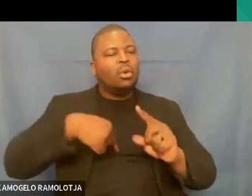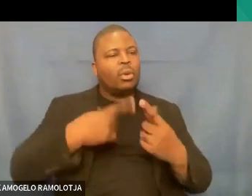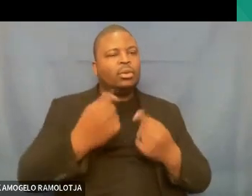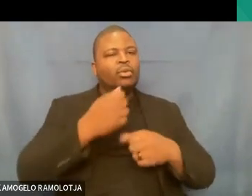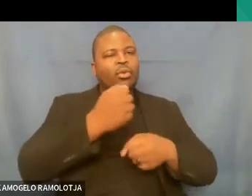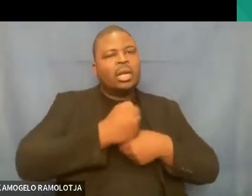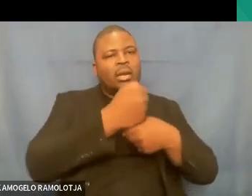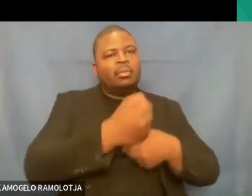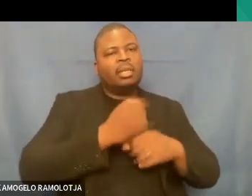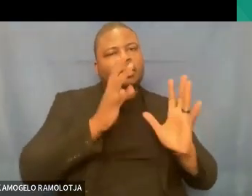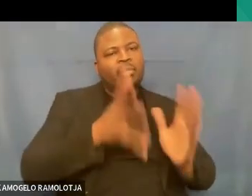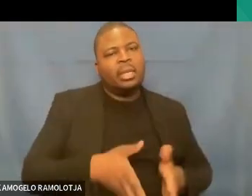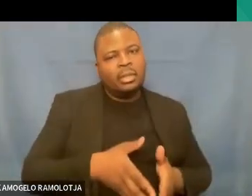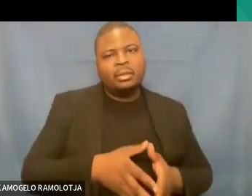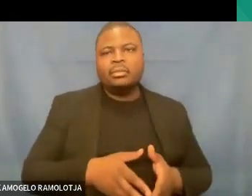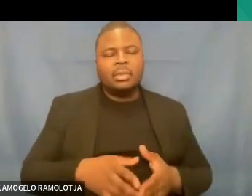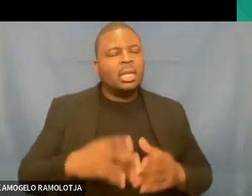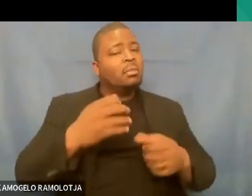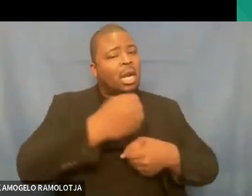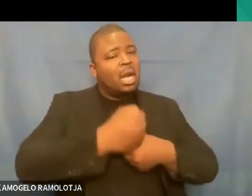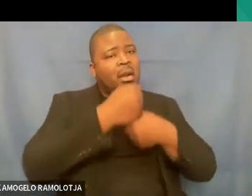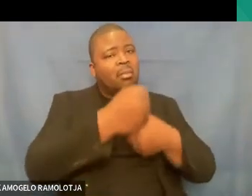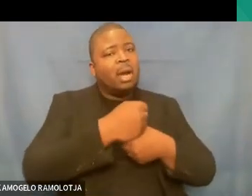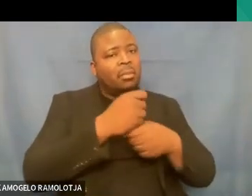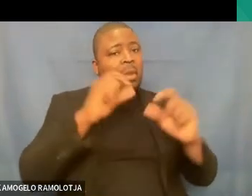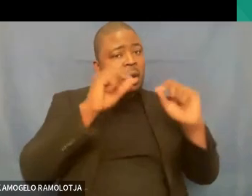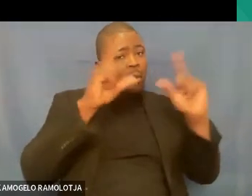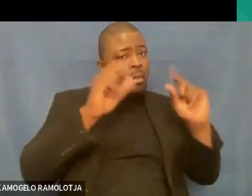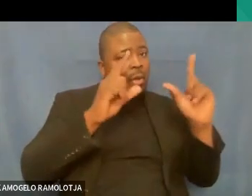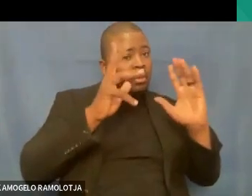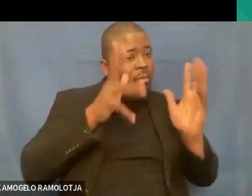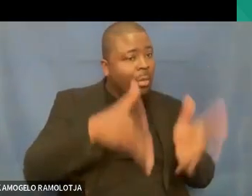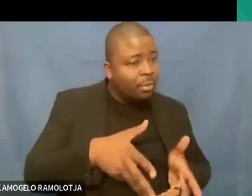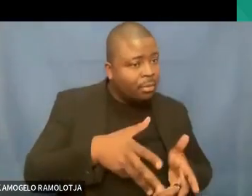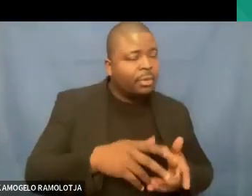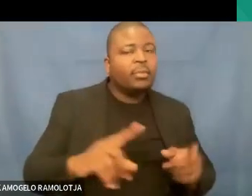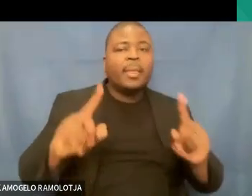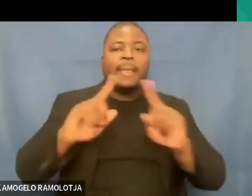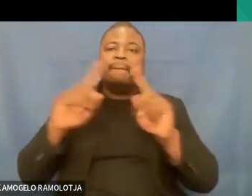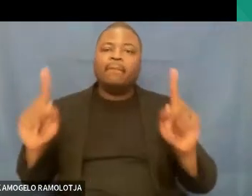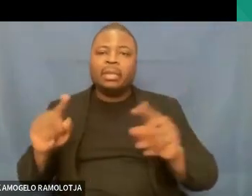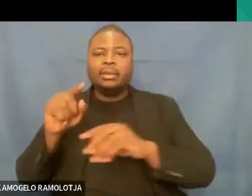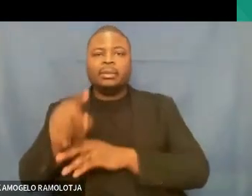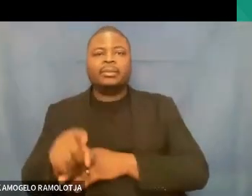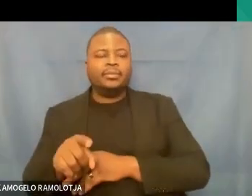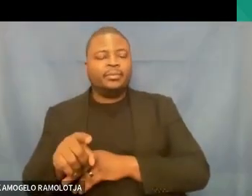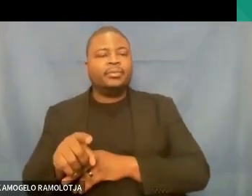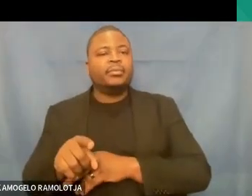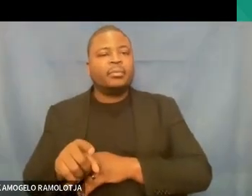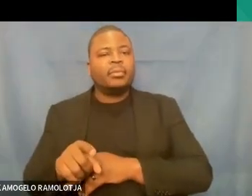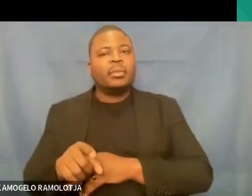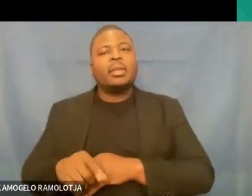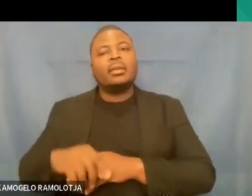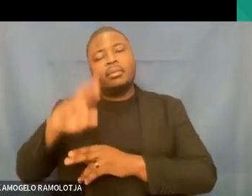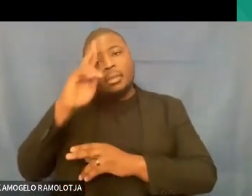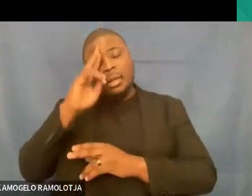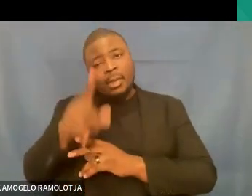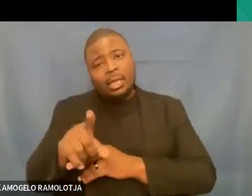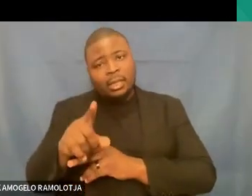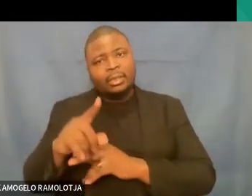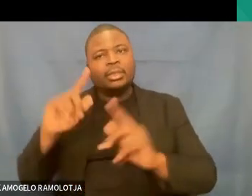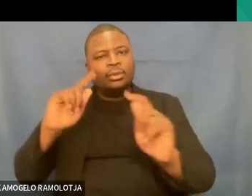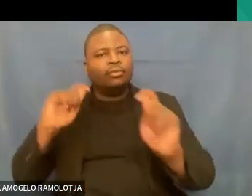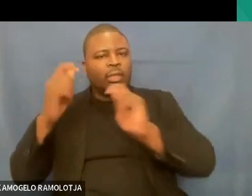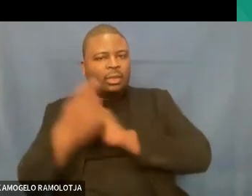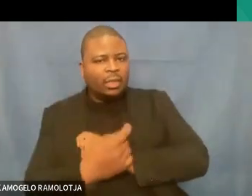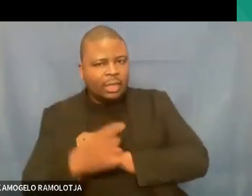Campaigns are great. They bring awareness to the work that we're doing, but let's ensure that it also translates into the work that we are doing